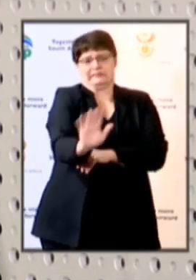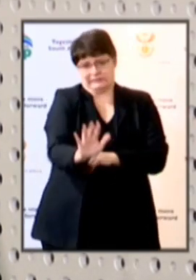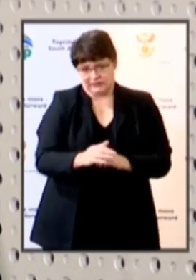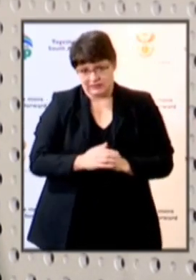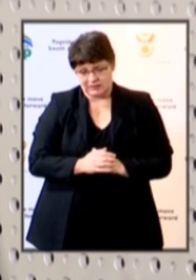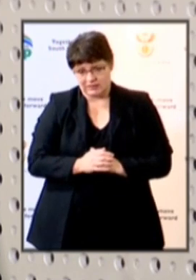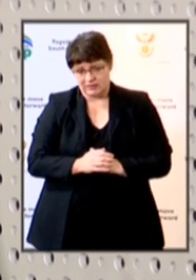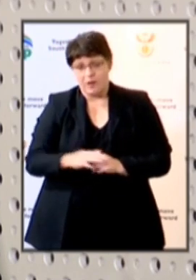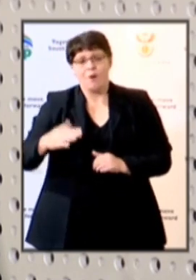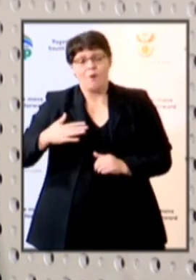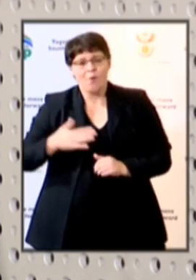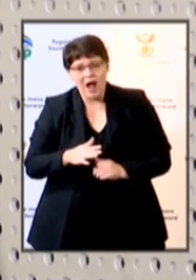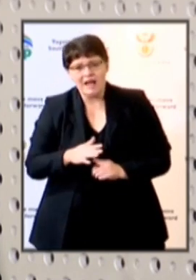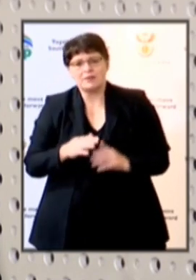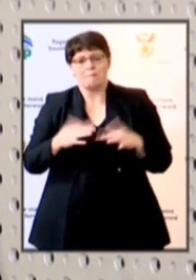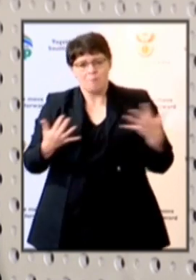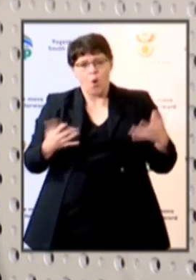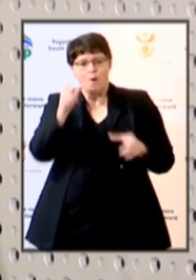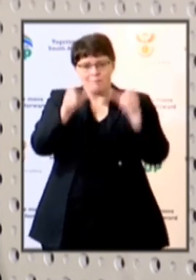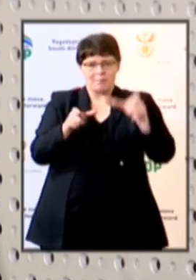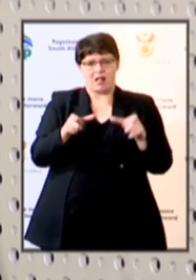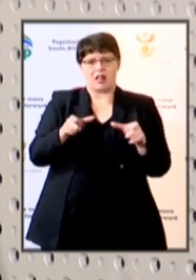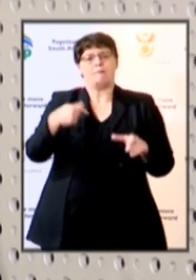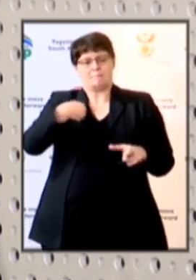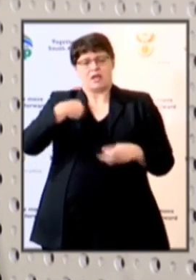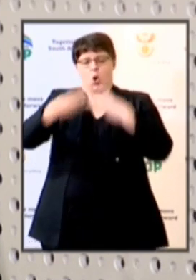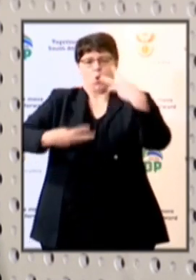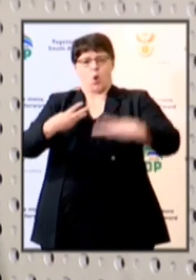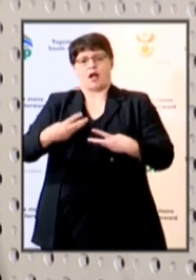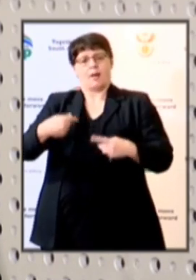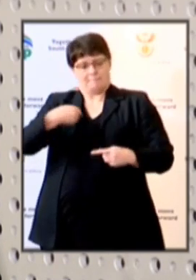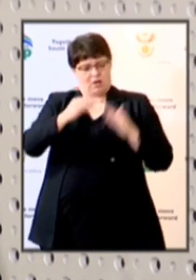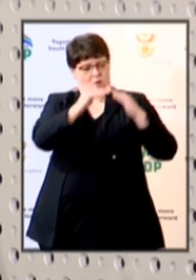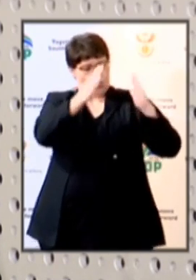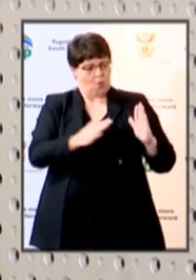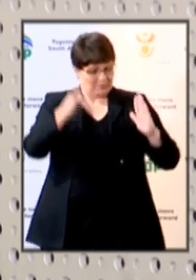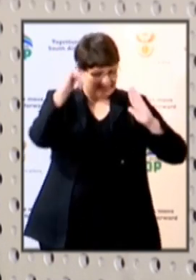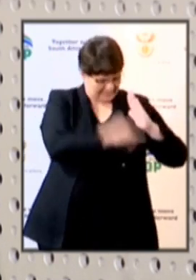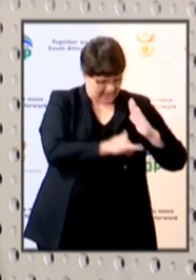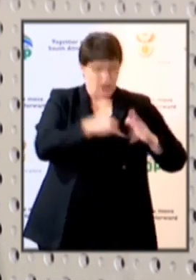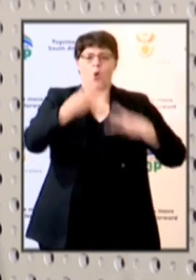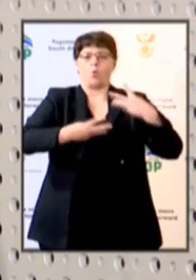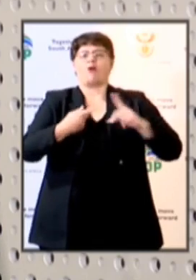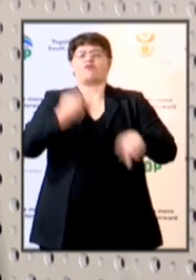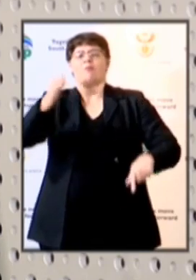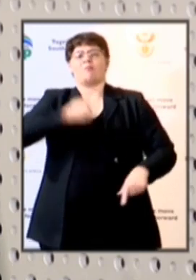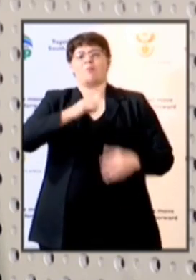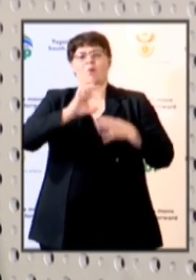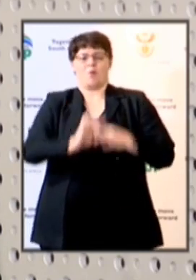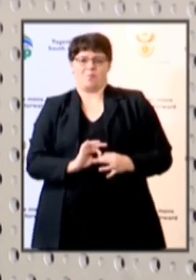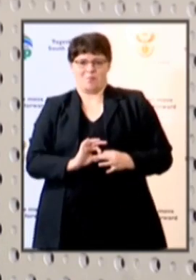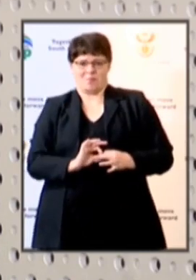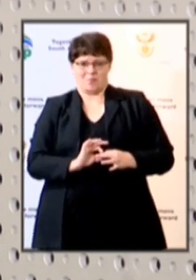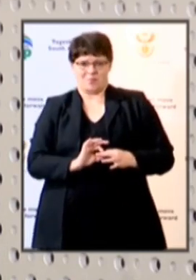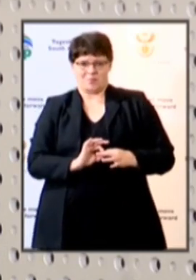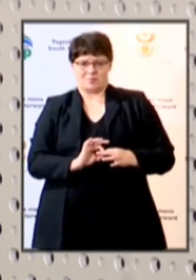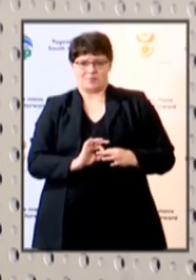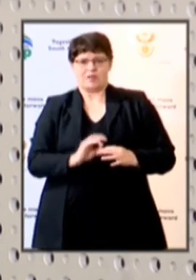greater level of working from home and to facilitate access to computing. So you'll see in the